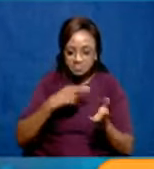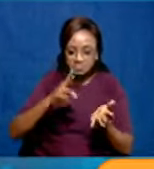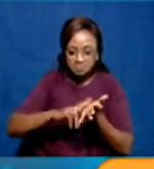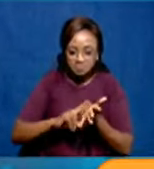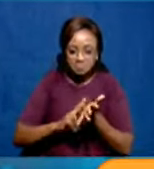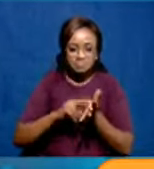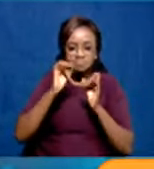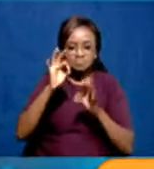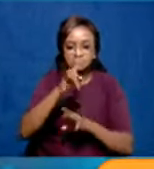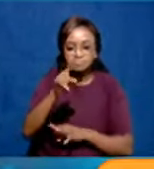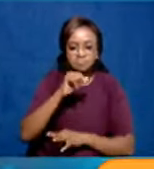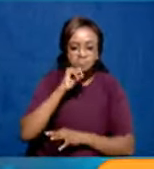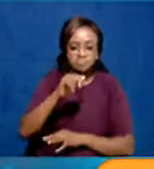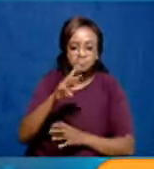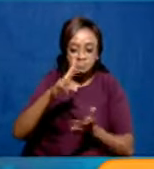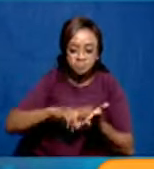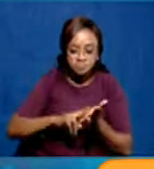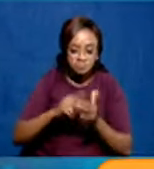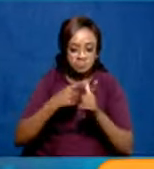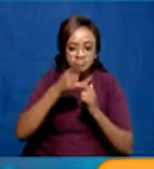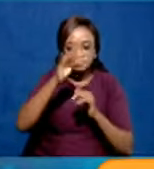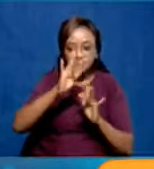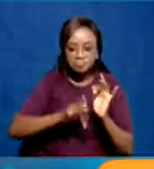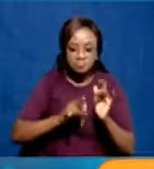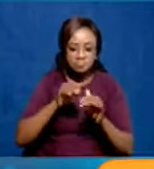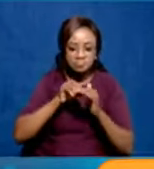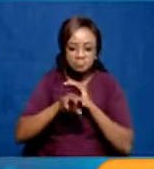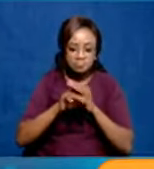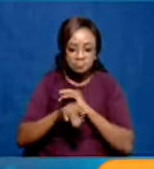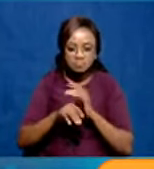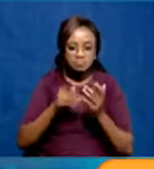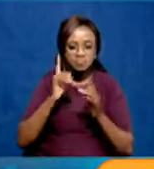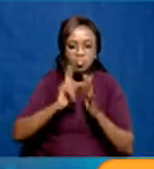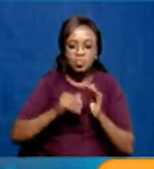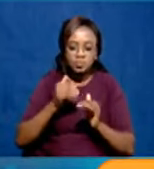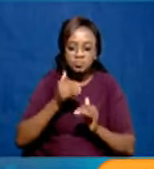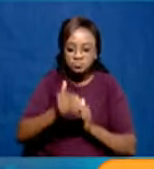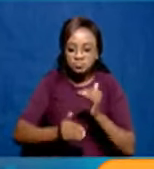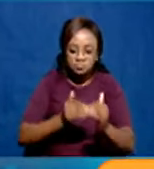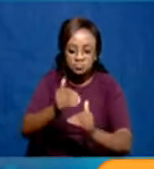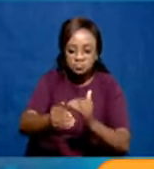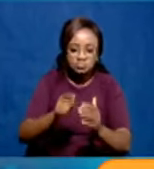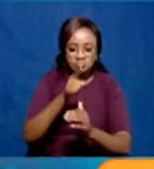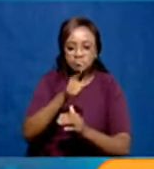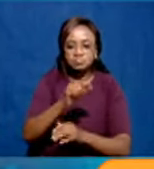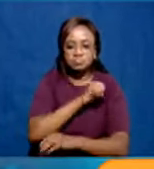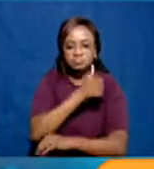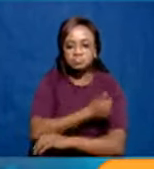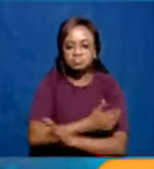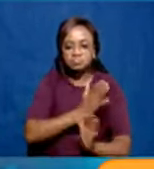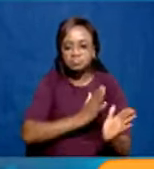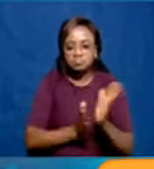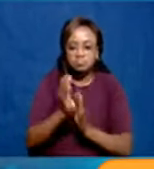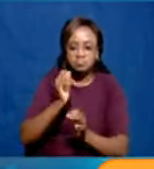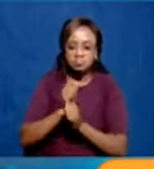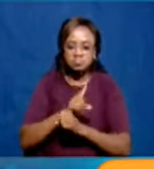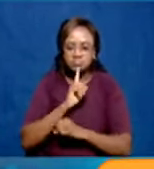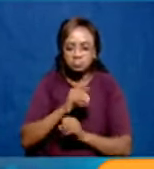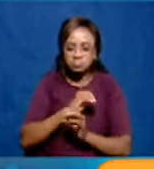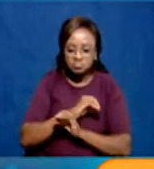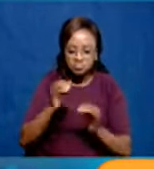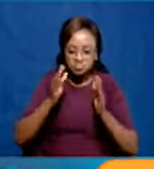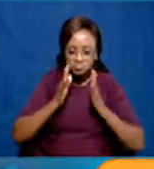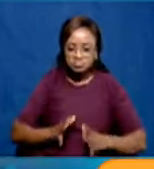not registered, you cannot access. Or what steps is the authority putting in place to ensure that nobody